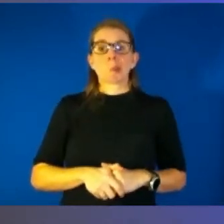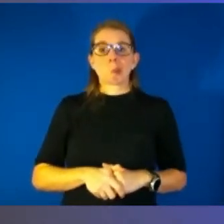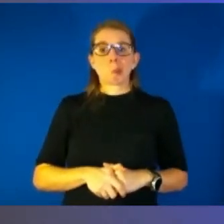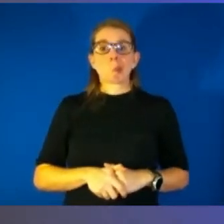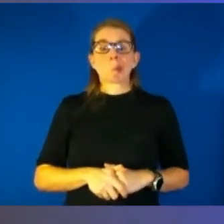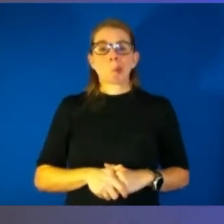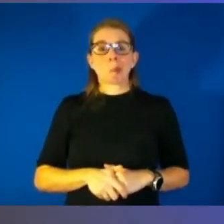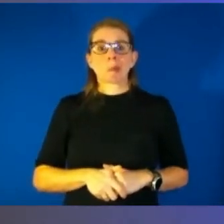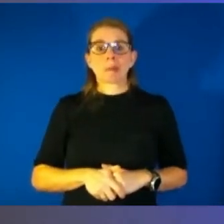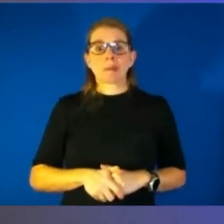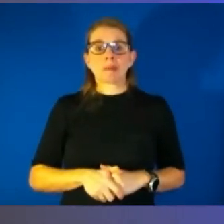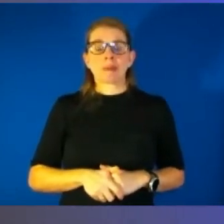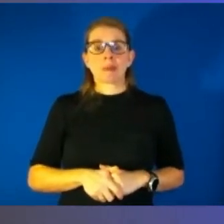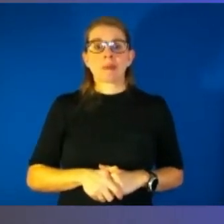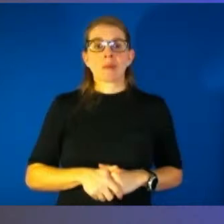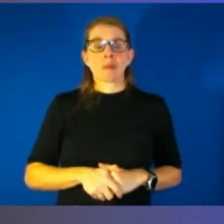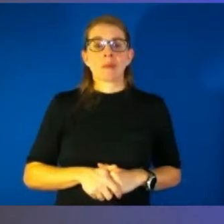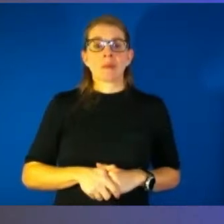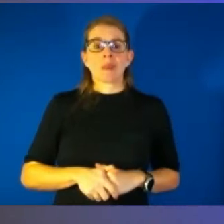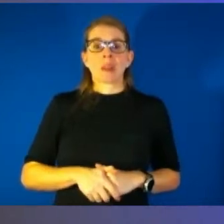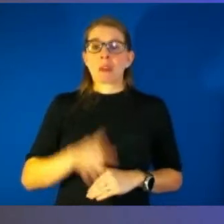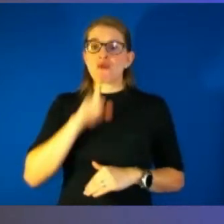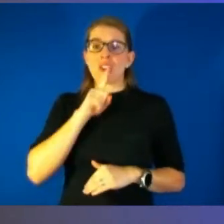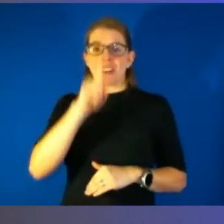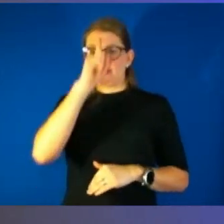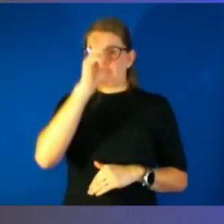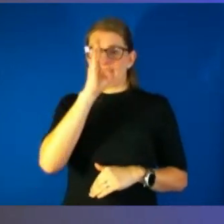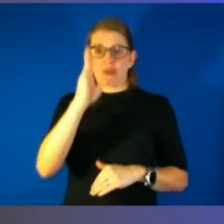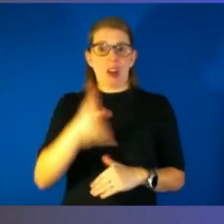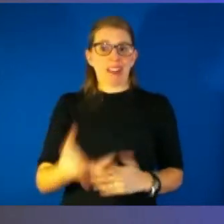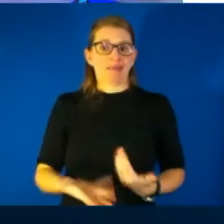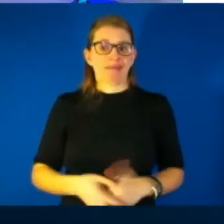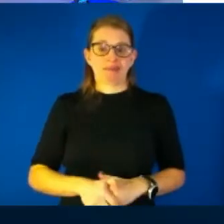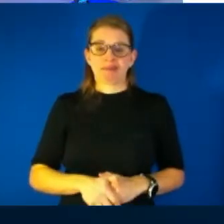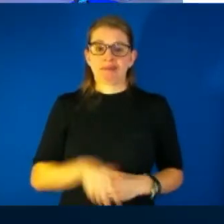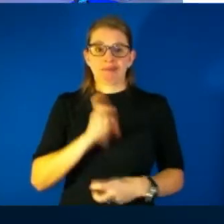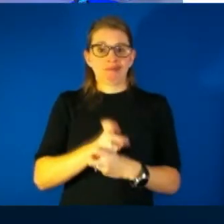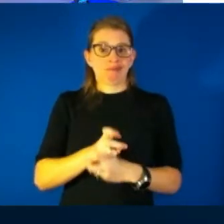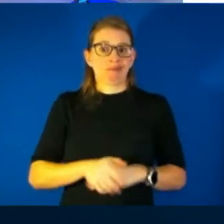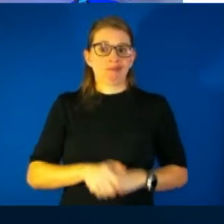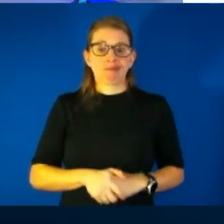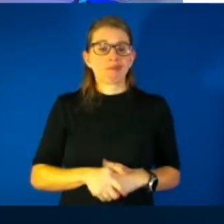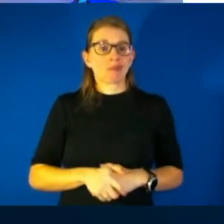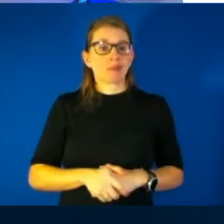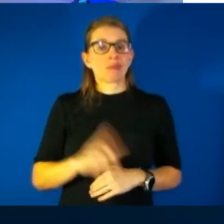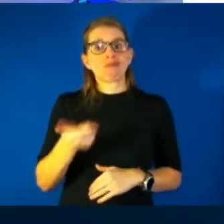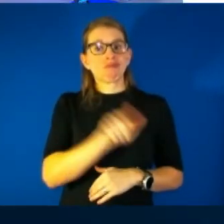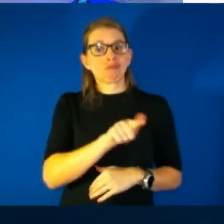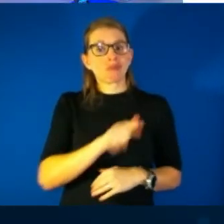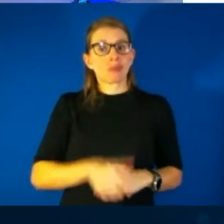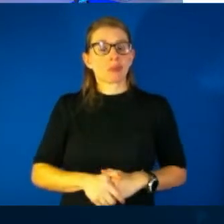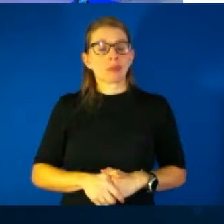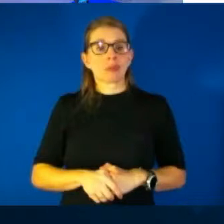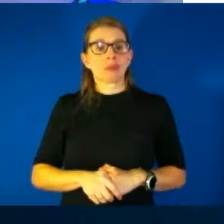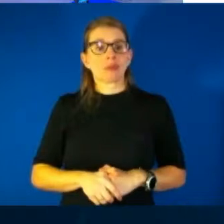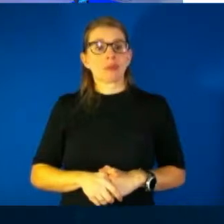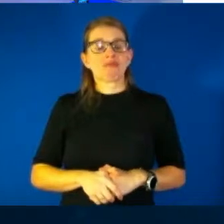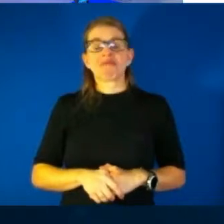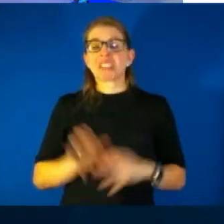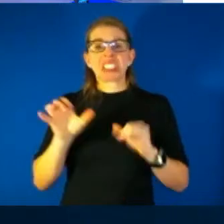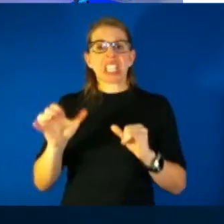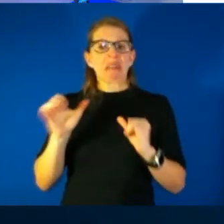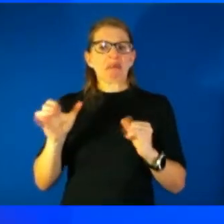just kind of keeping your head straight. It's hard. Dr. Brown, what do you do? I kind of echo them. I